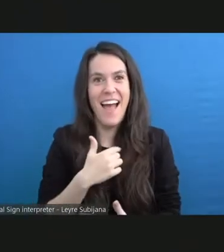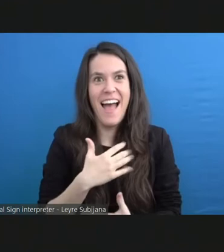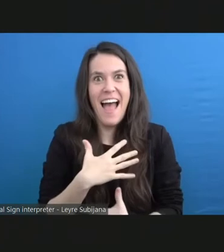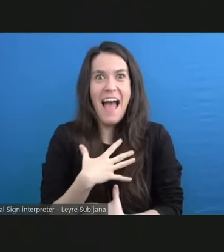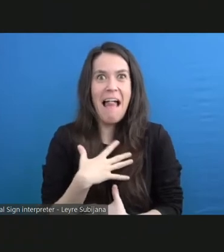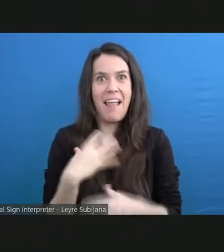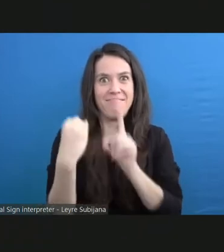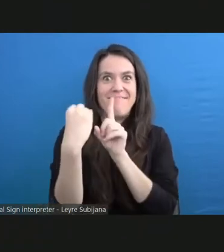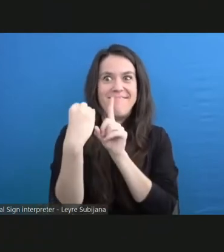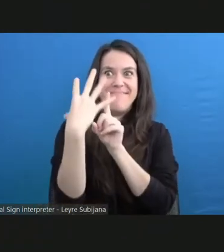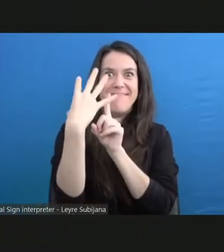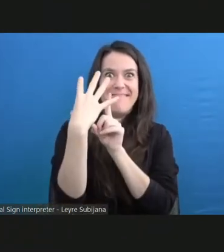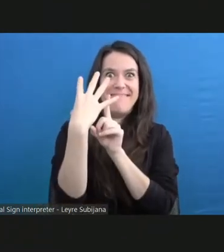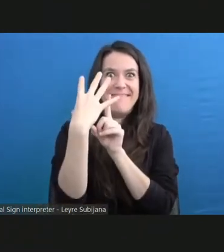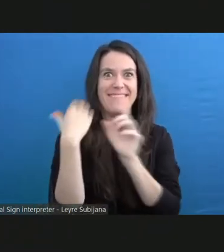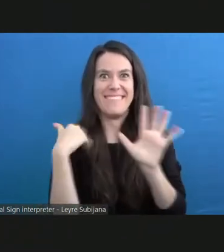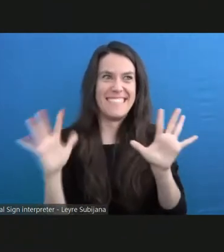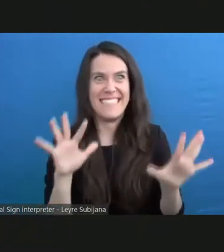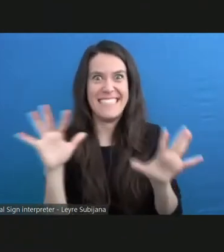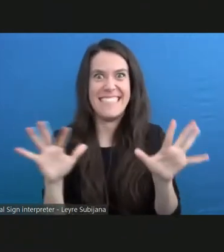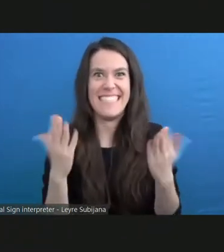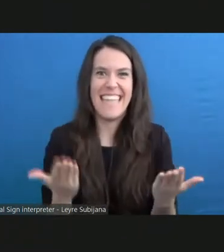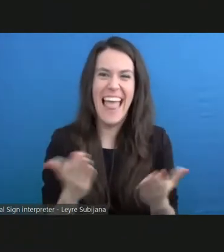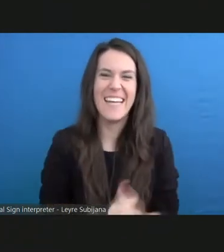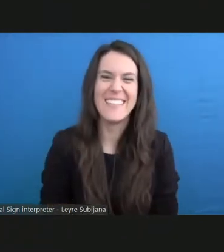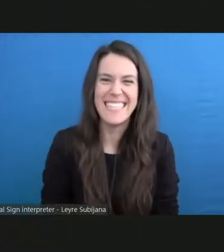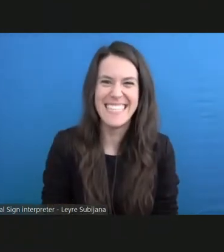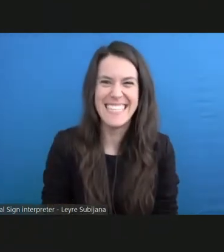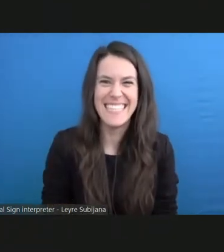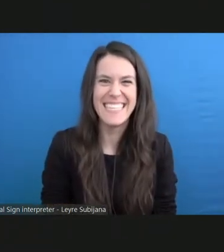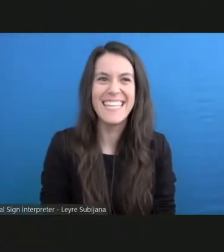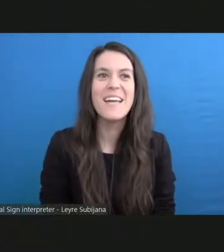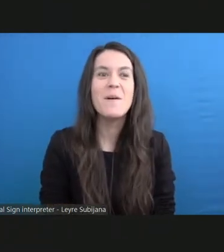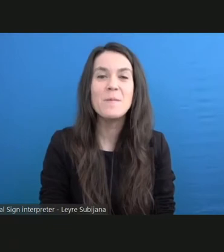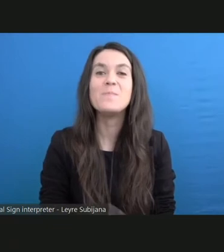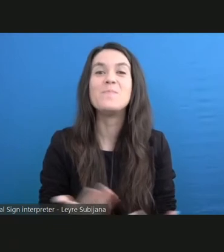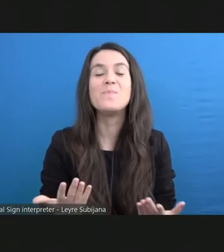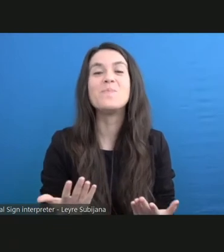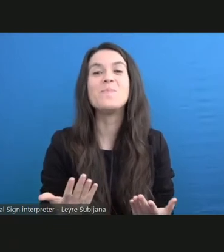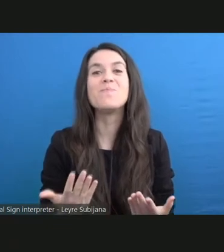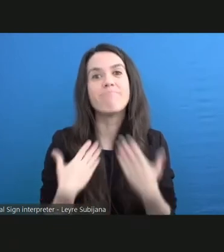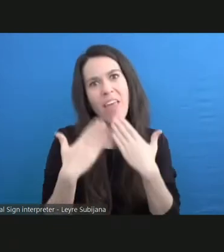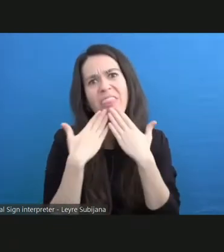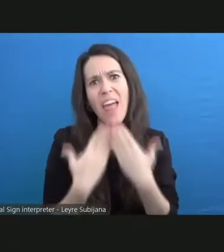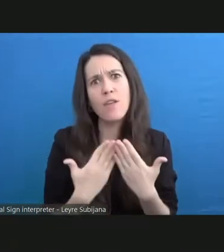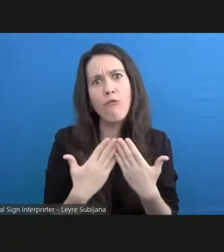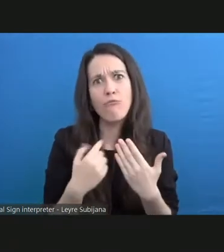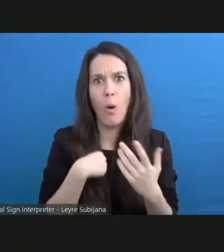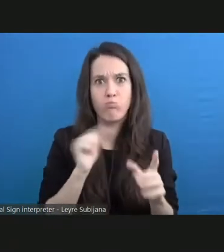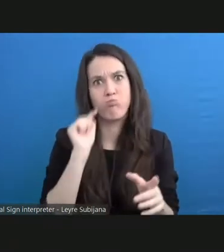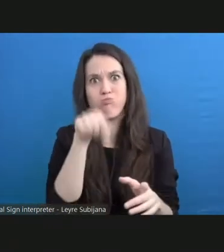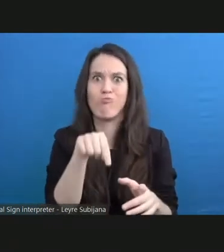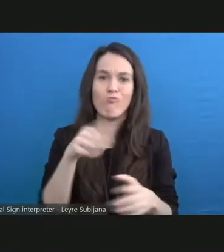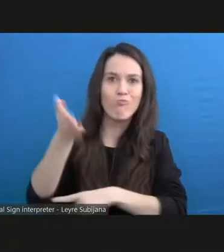under the spotlight. So it's not really a difficult moment for me. Now, seriously, thank you for giving me the opportunity